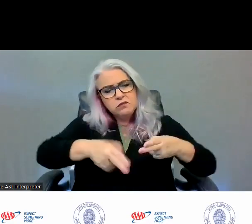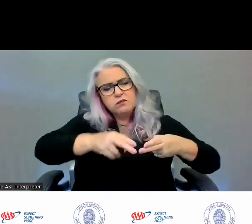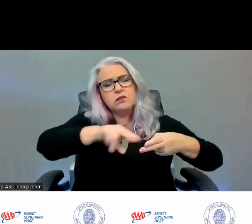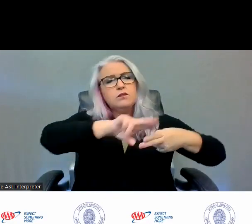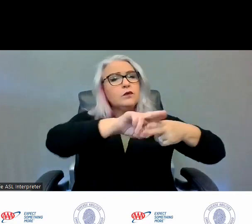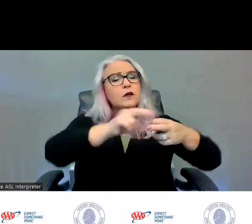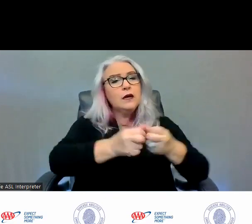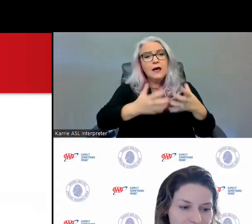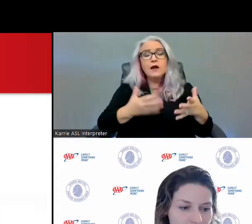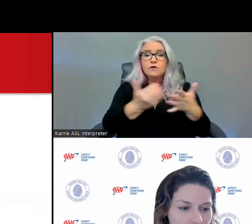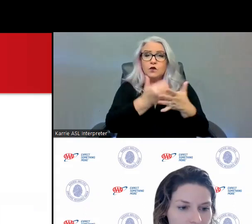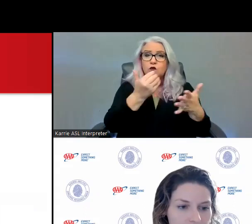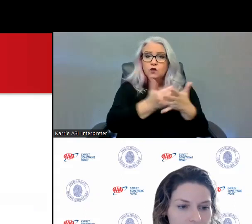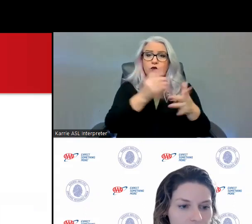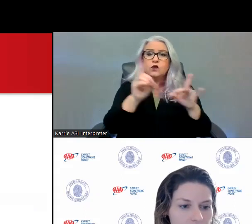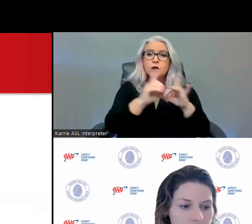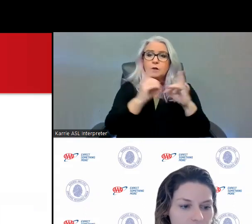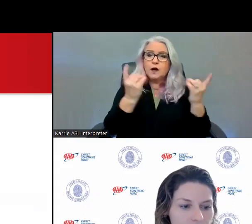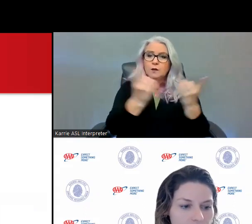departments interested.